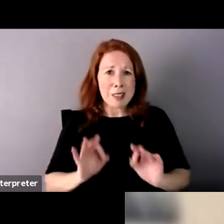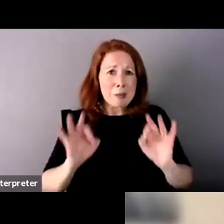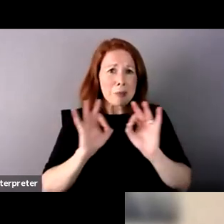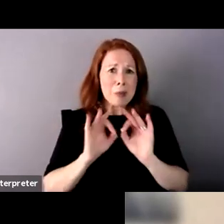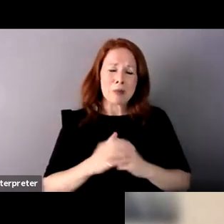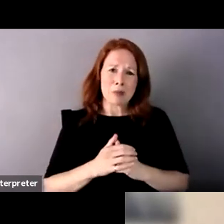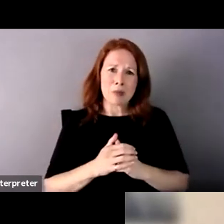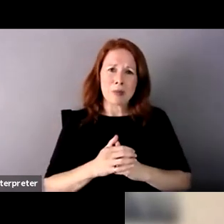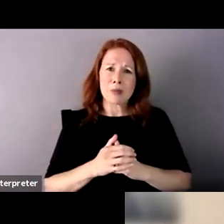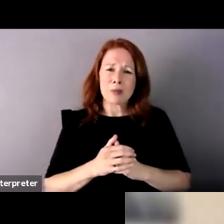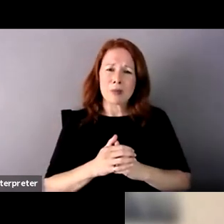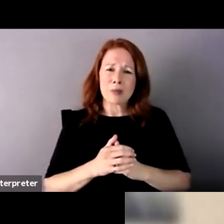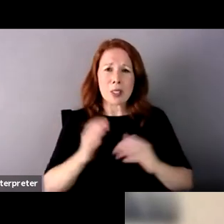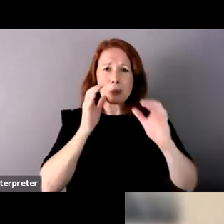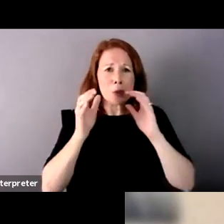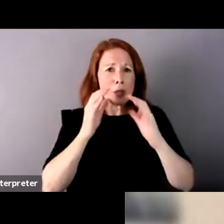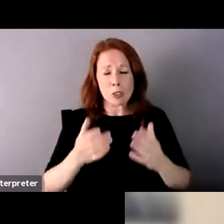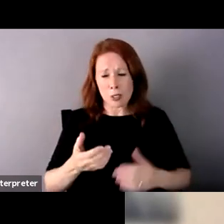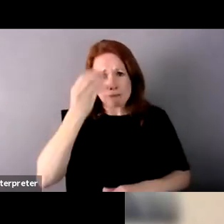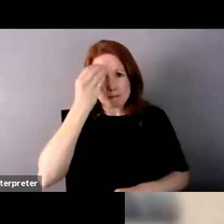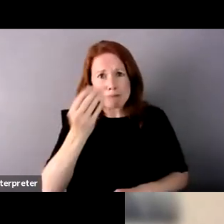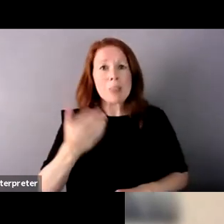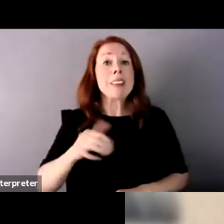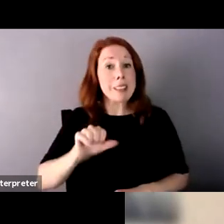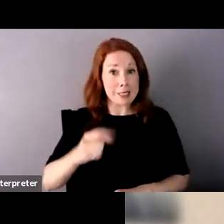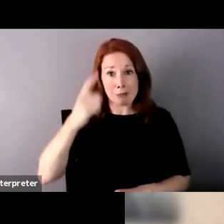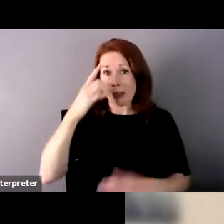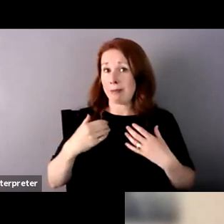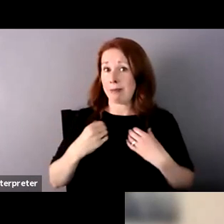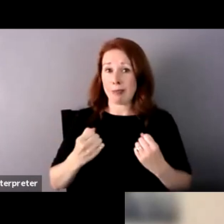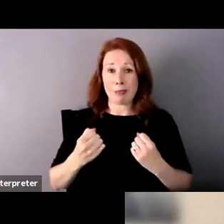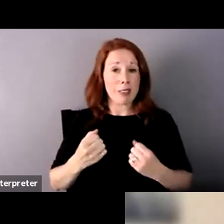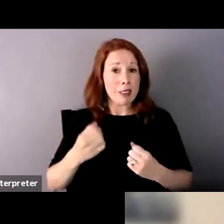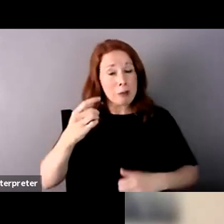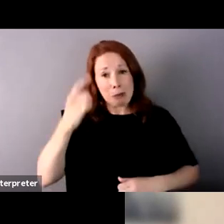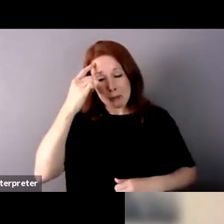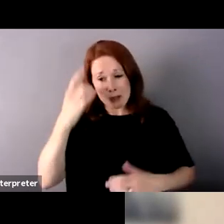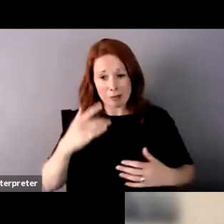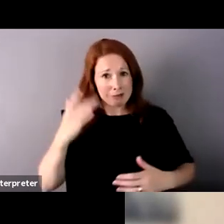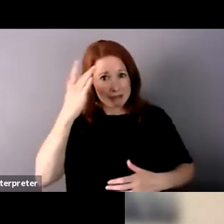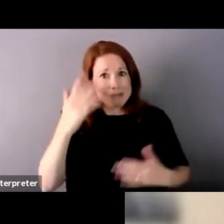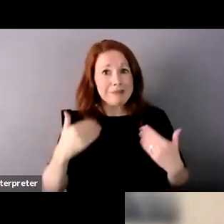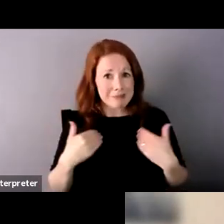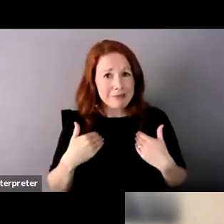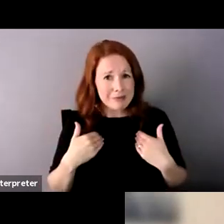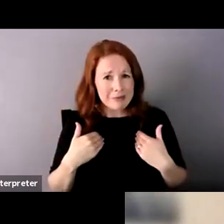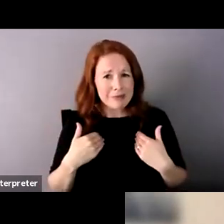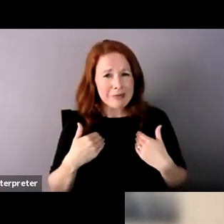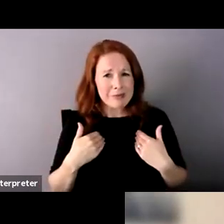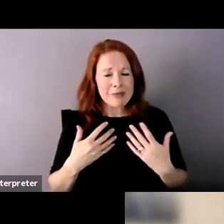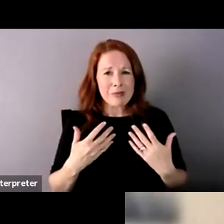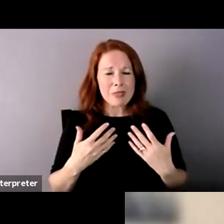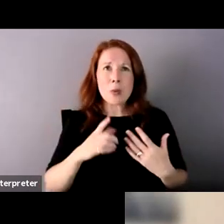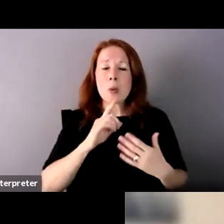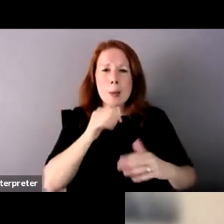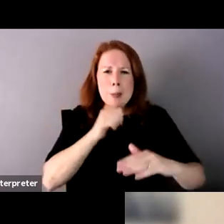to be the norm in terms of communication and conversations in employment. The it's just been